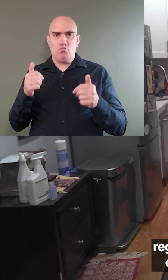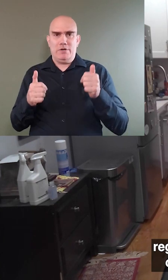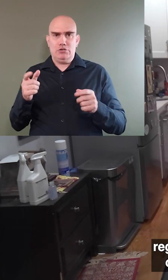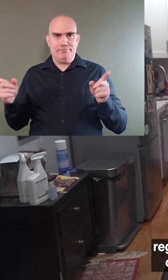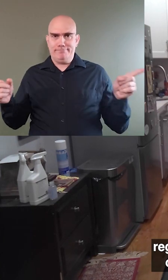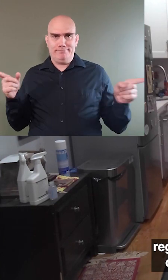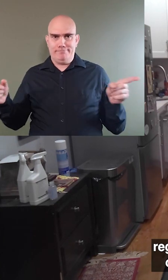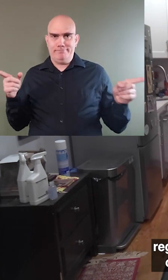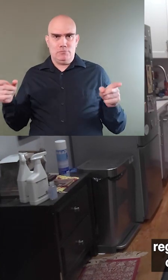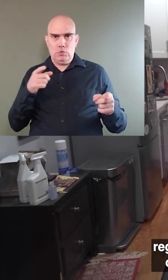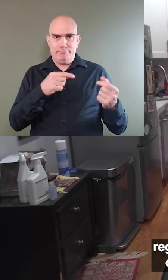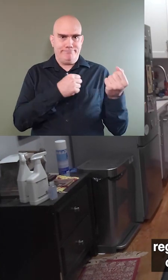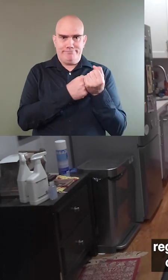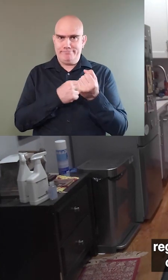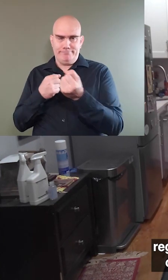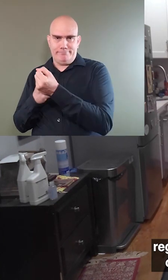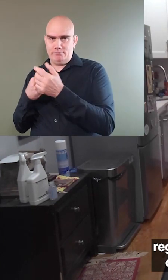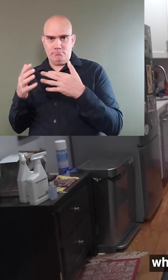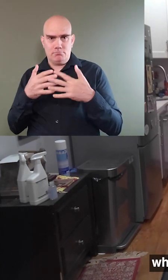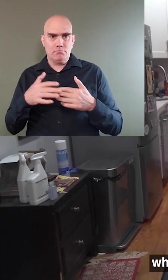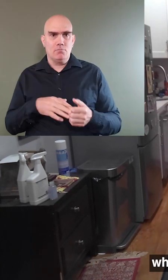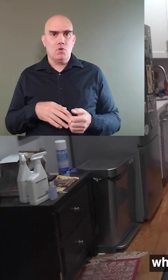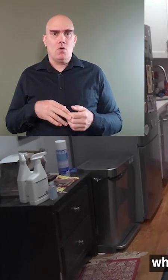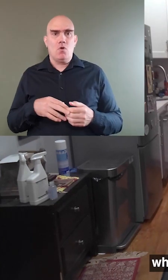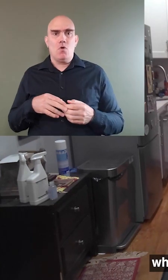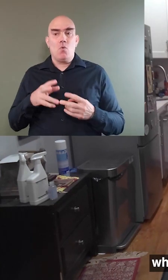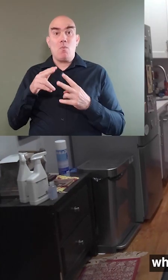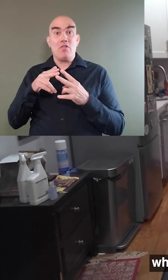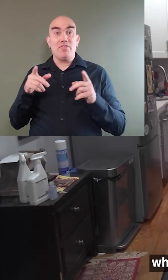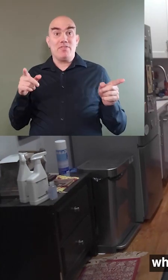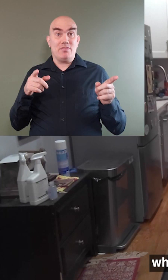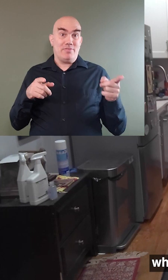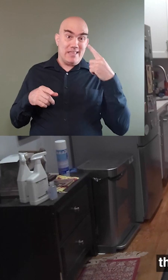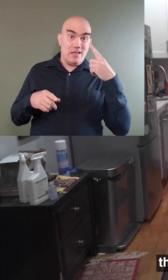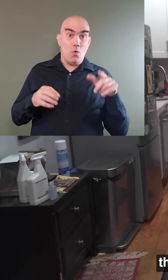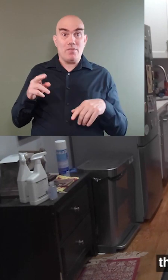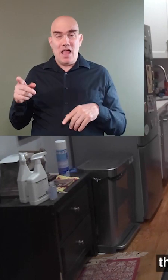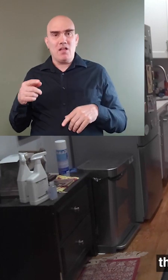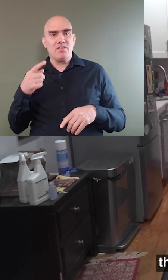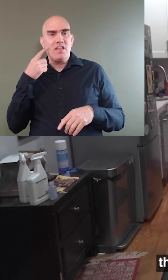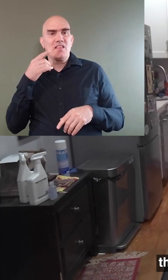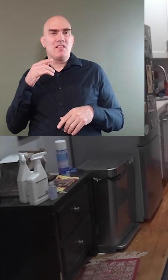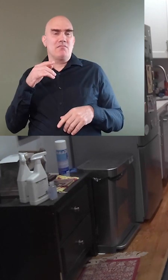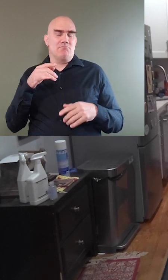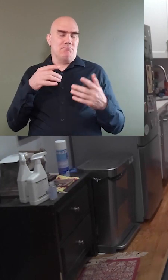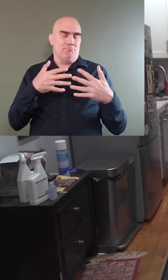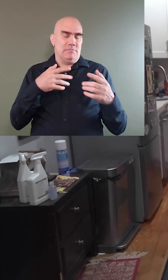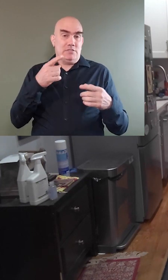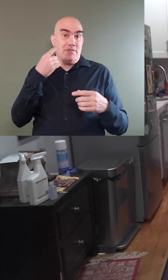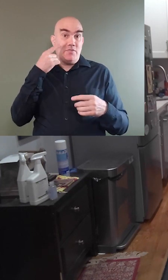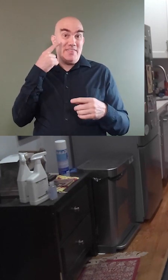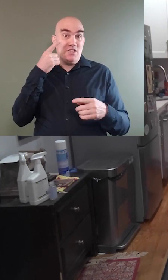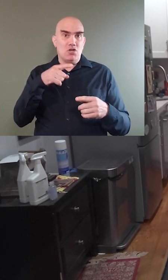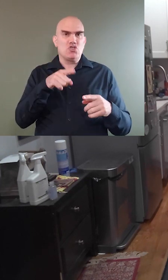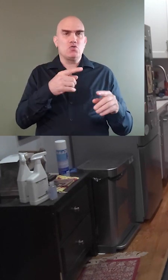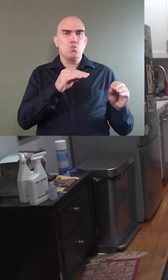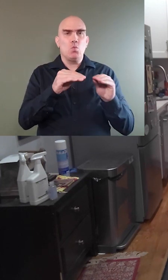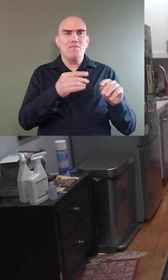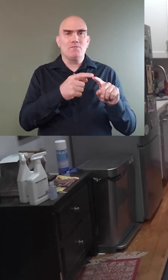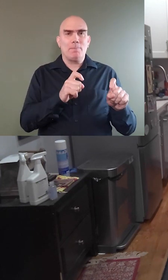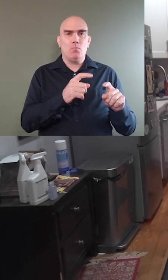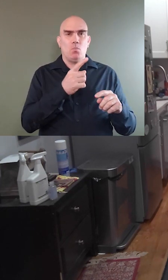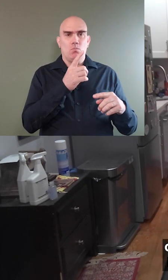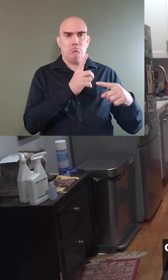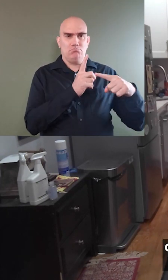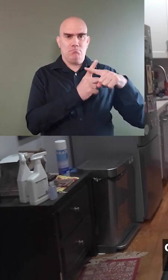of whichever side of the debate you fall on, whether this you think, okay, this is just moving through 4 discrete shapes in a smooth